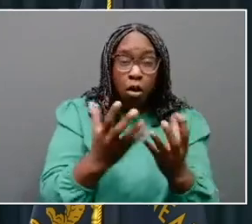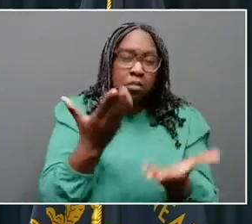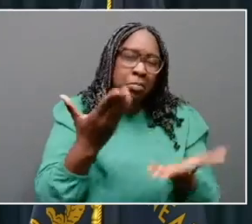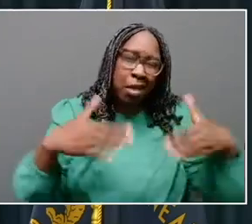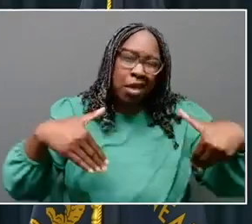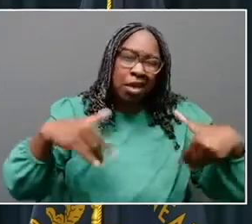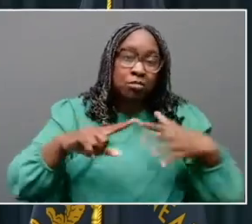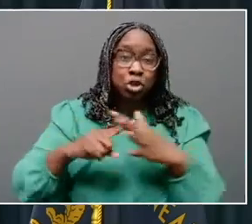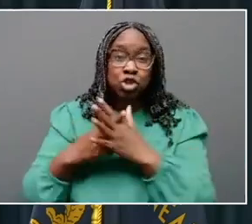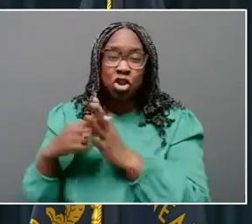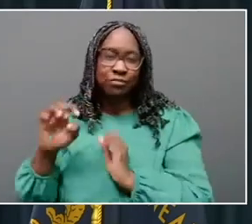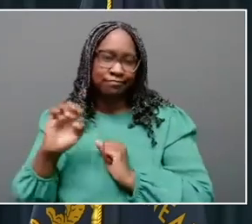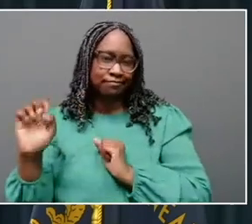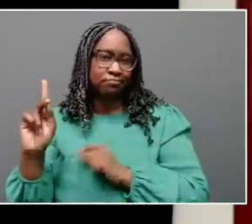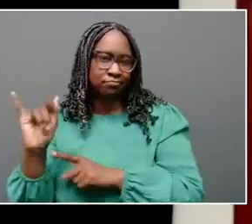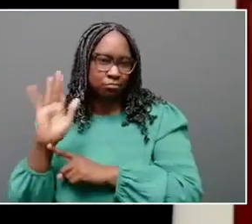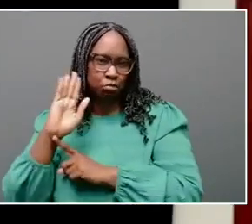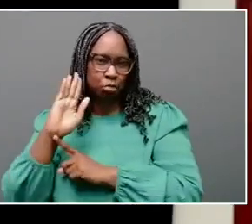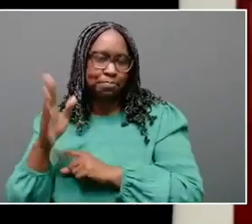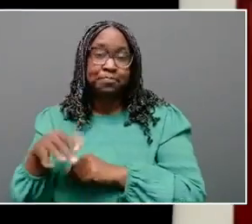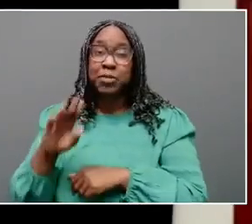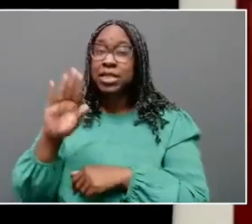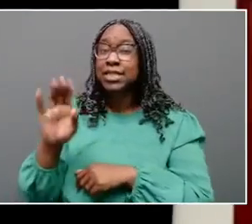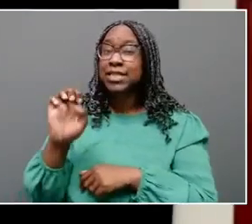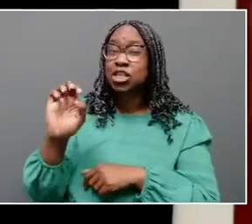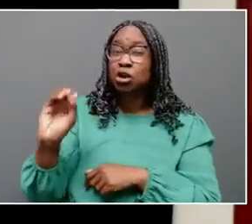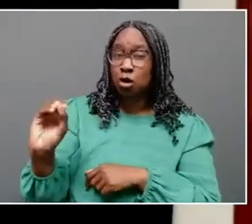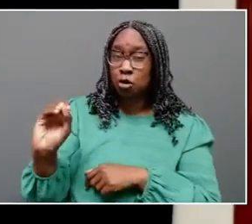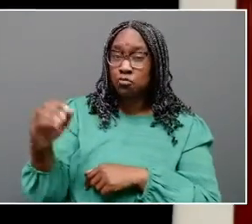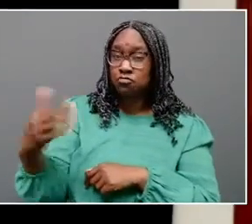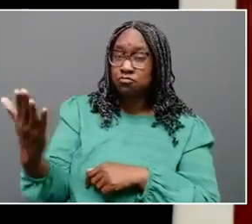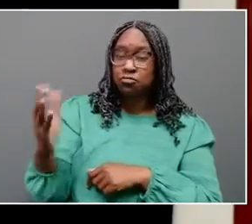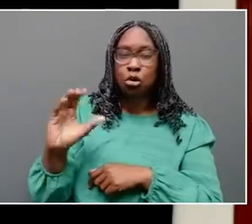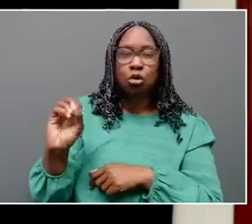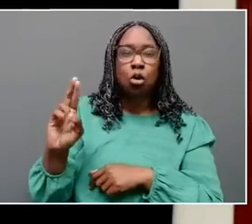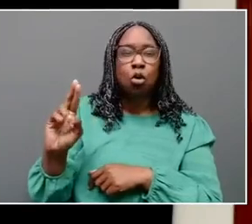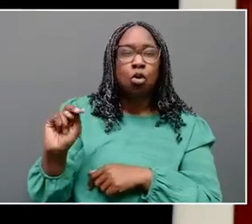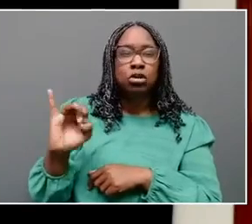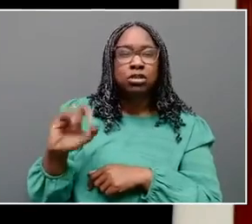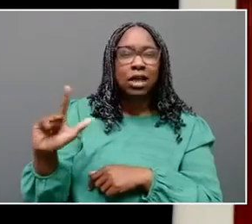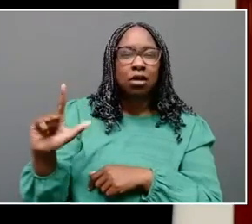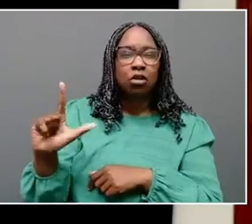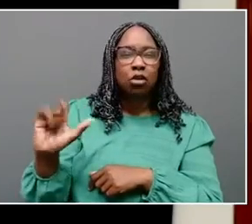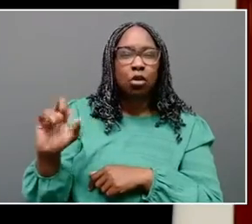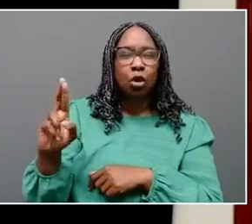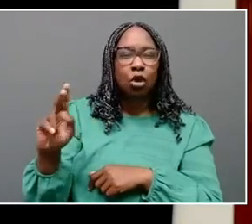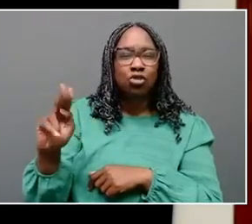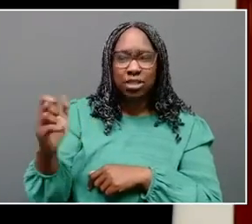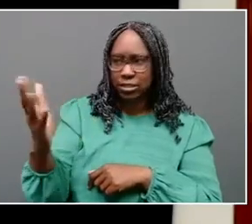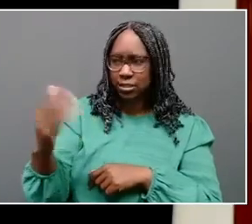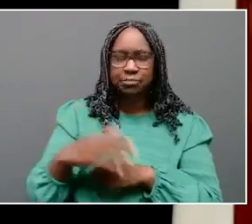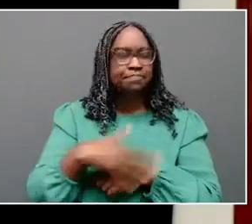like to introduce you to CEO of our venture, Cordell Lawrence. Thank you, Caleb.